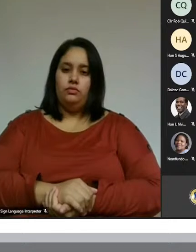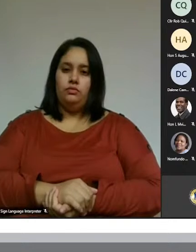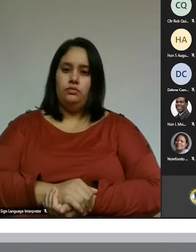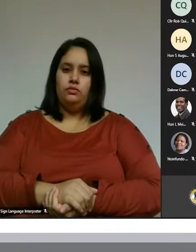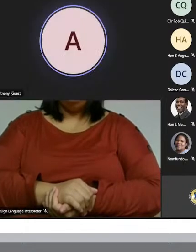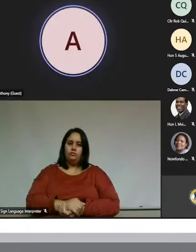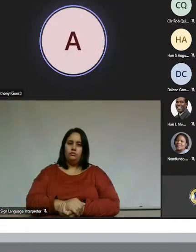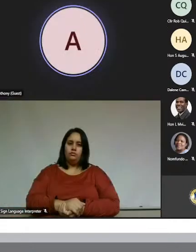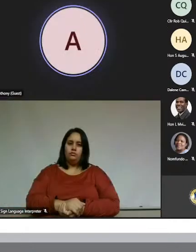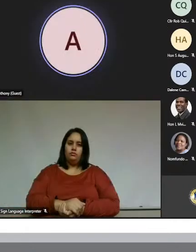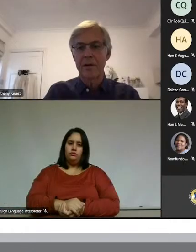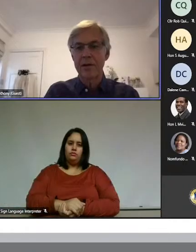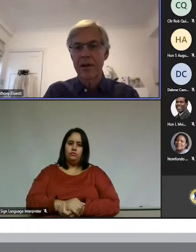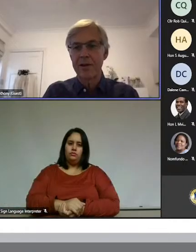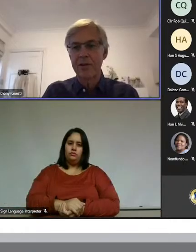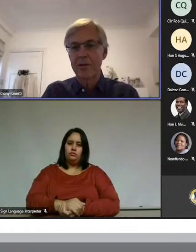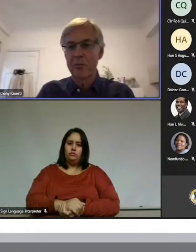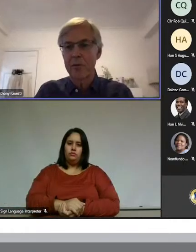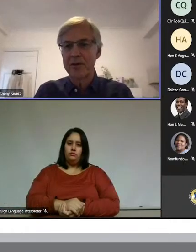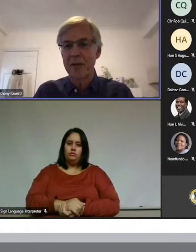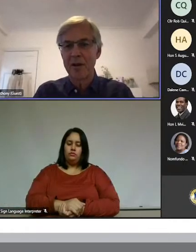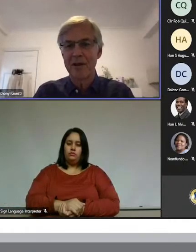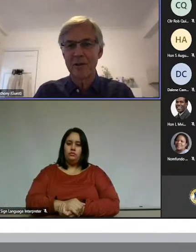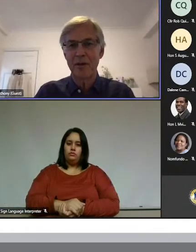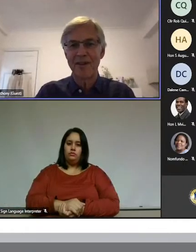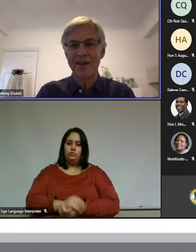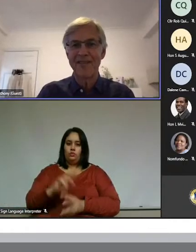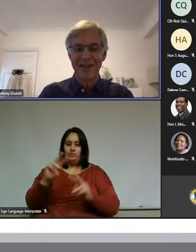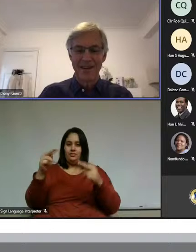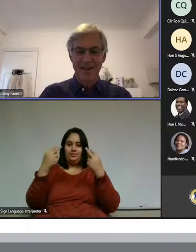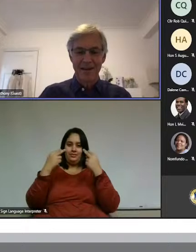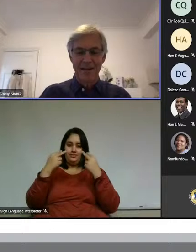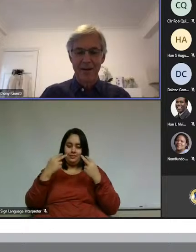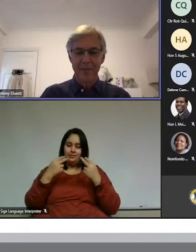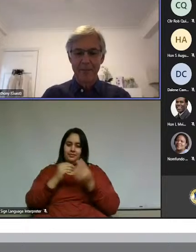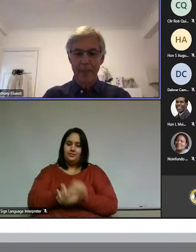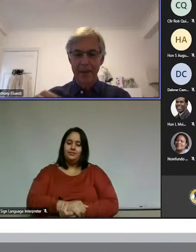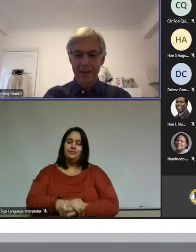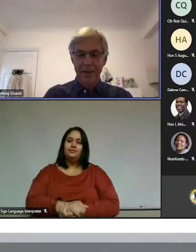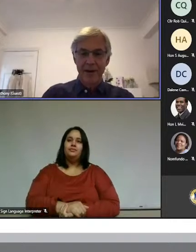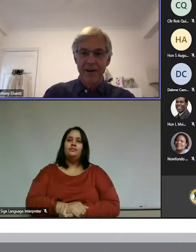Thank you. You're welcome. Good. Thank you. You can probably see me now as well.